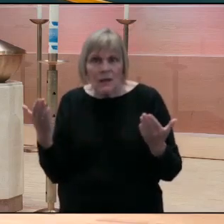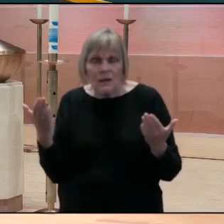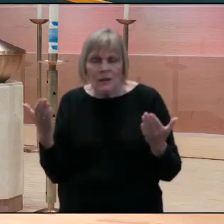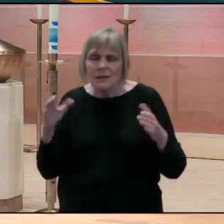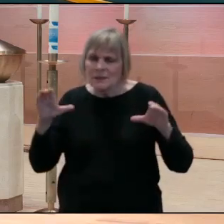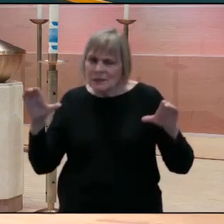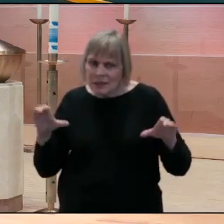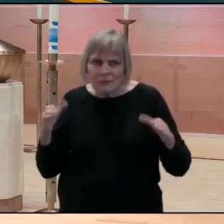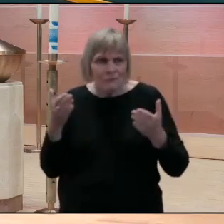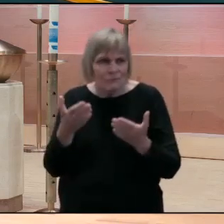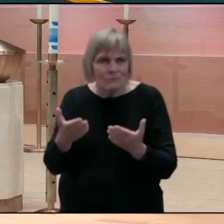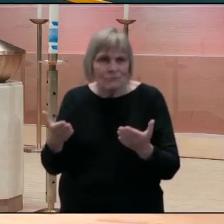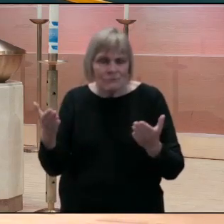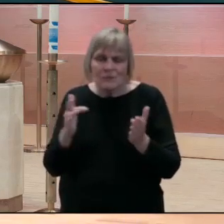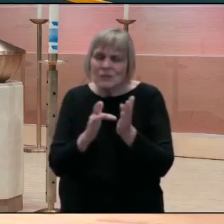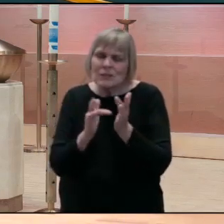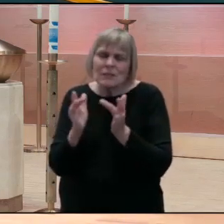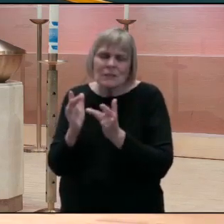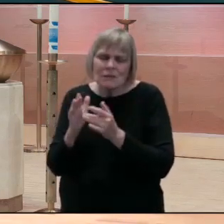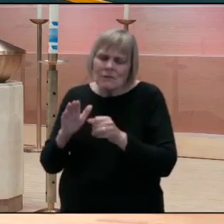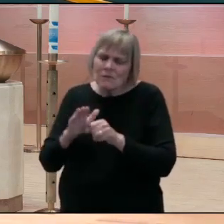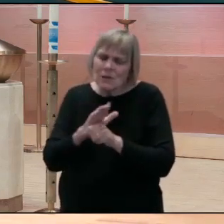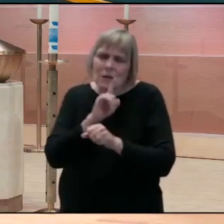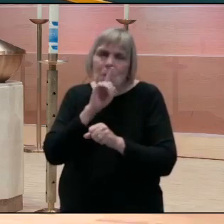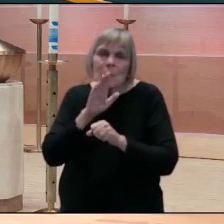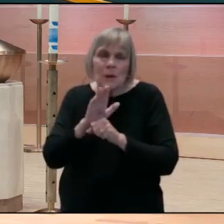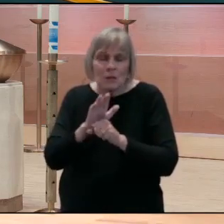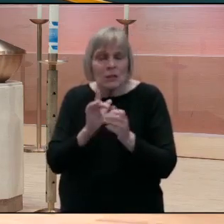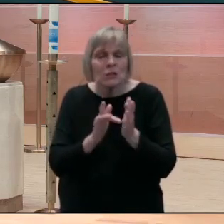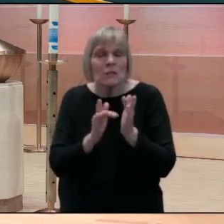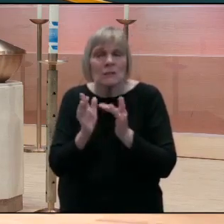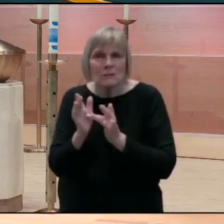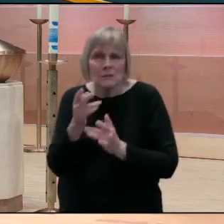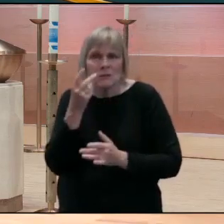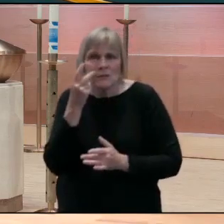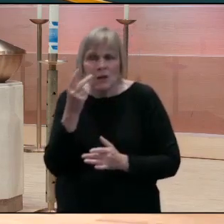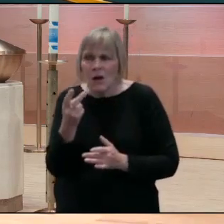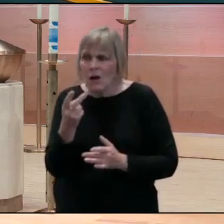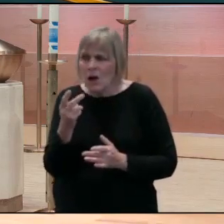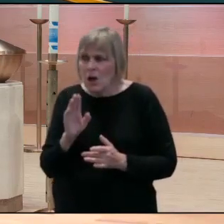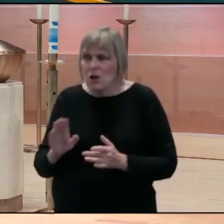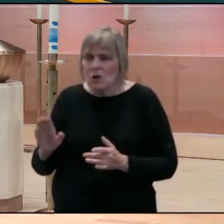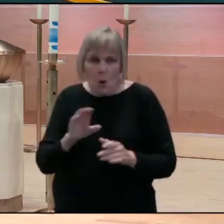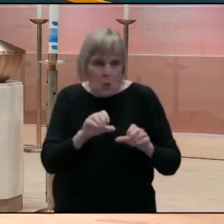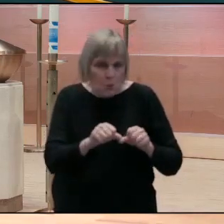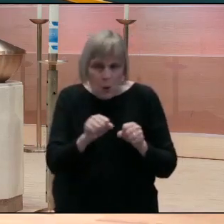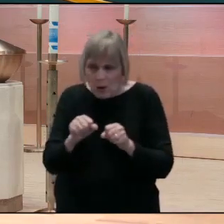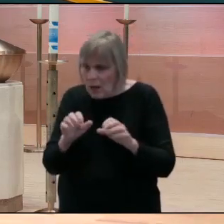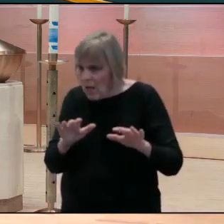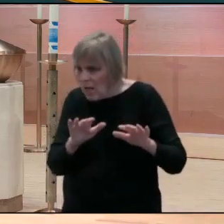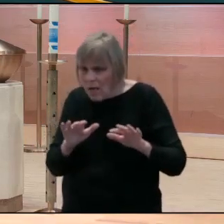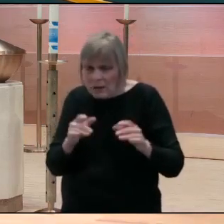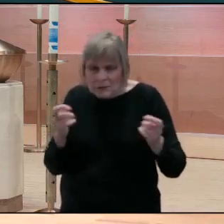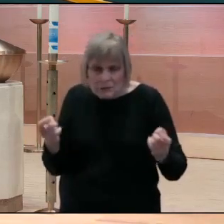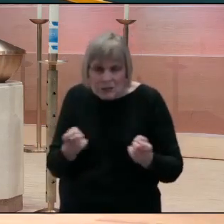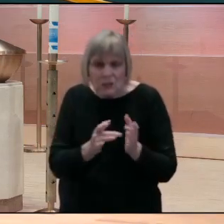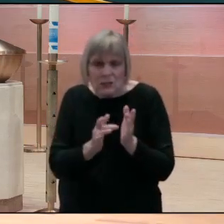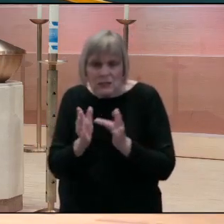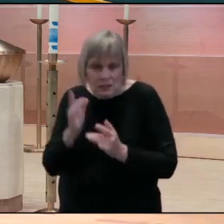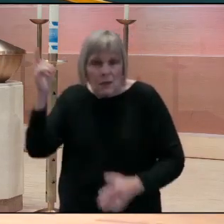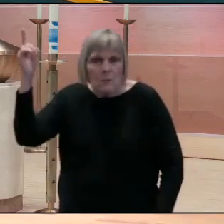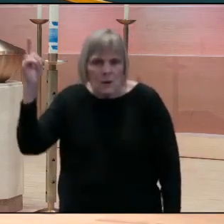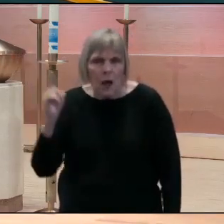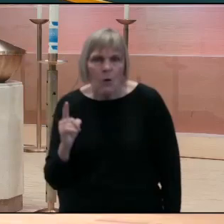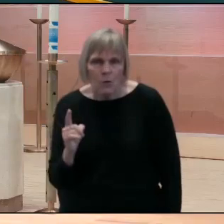for you. He is fully committed. He saw you in all of your brokenness, and rather than running away, he came